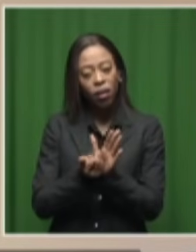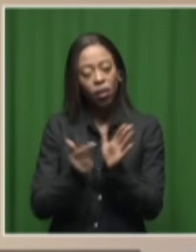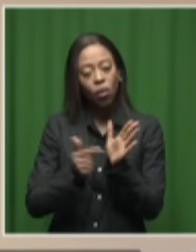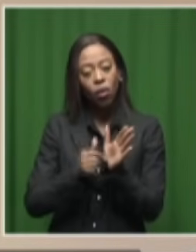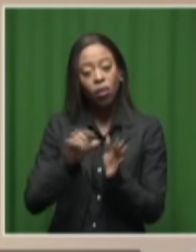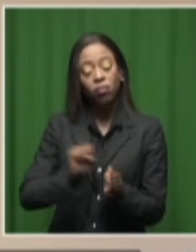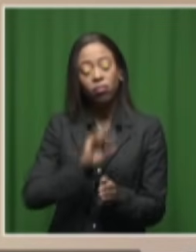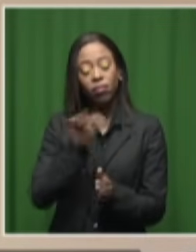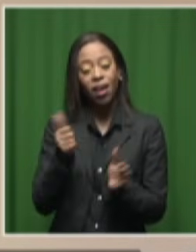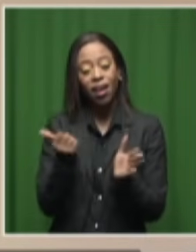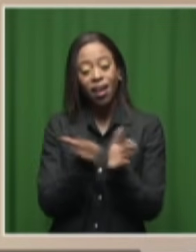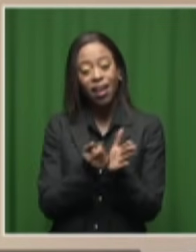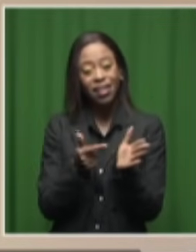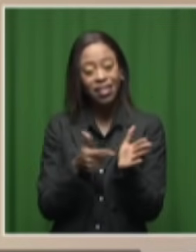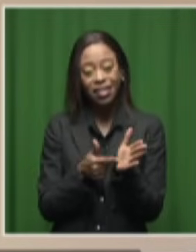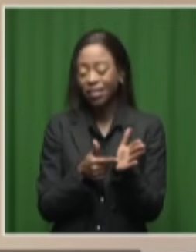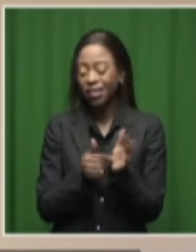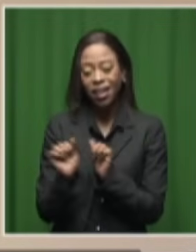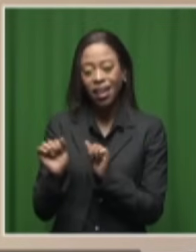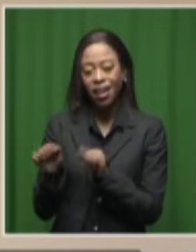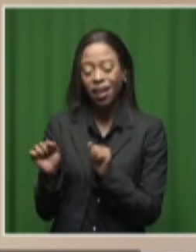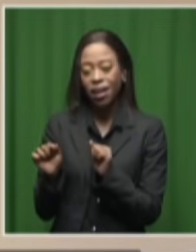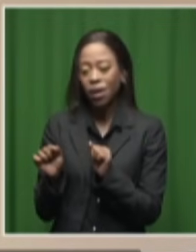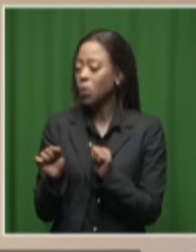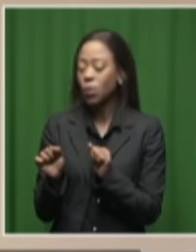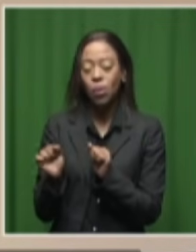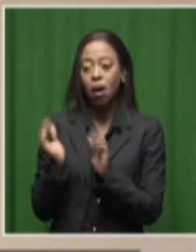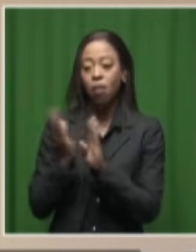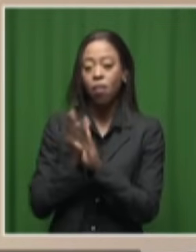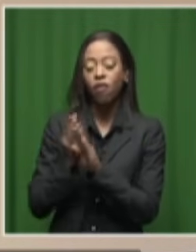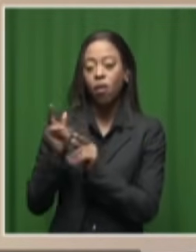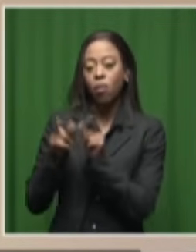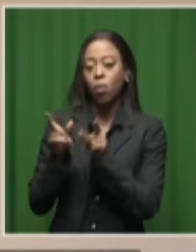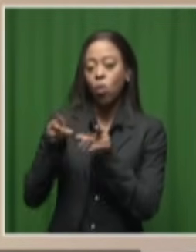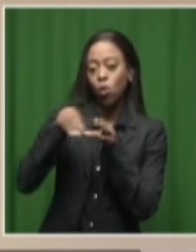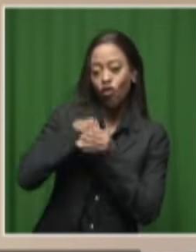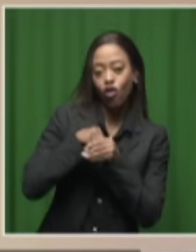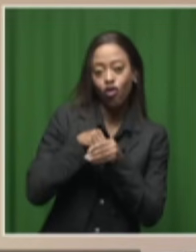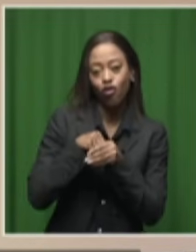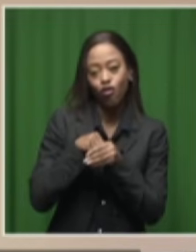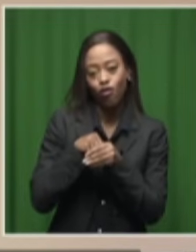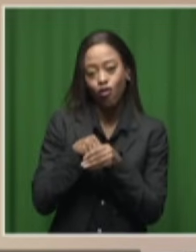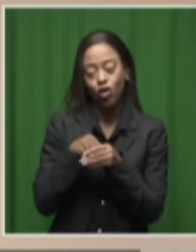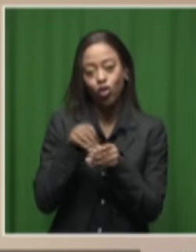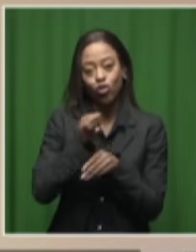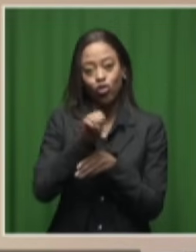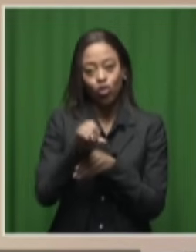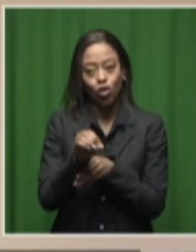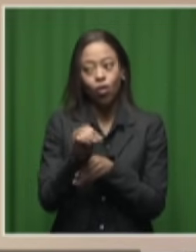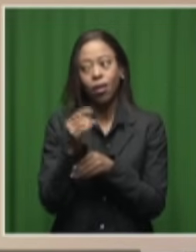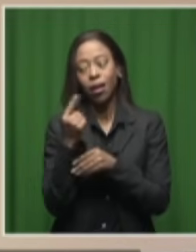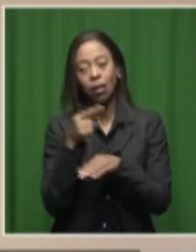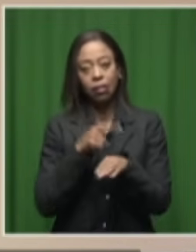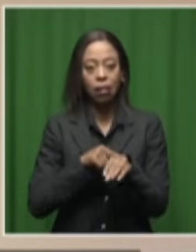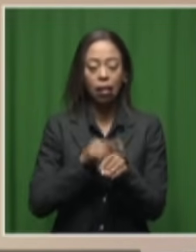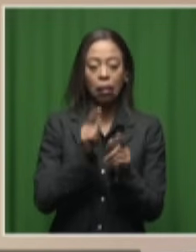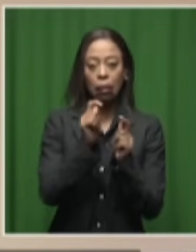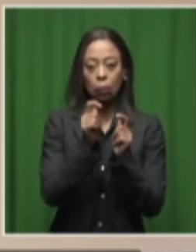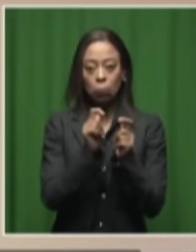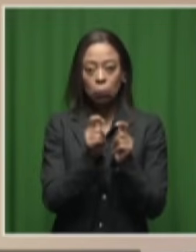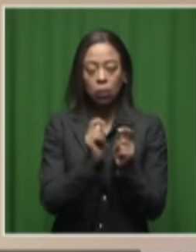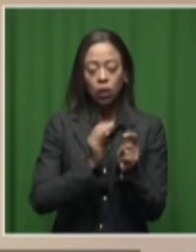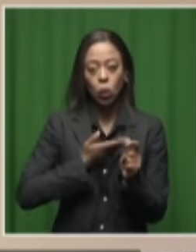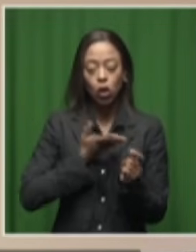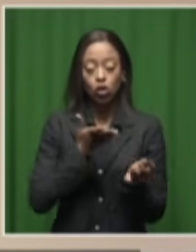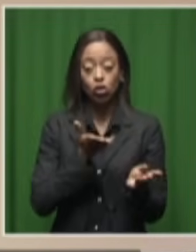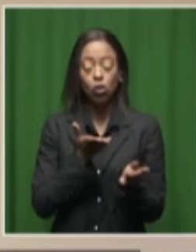it stands does not allow for any private equity in SAA. So, private